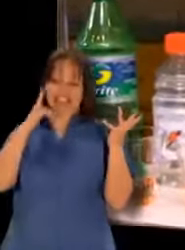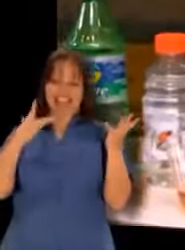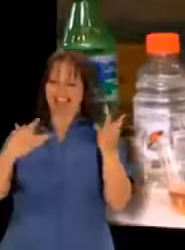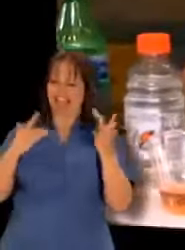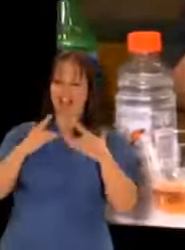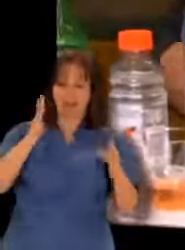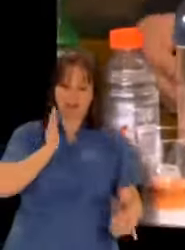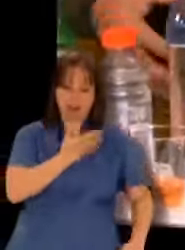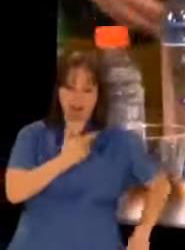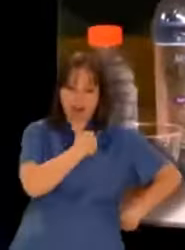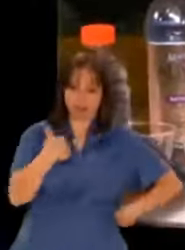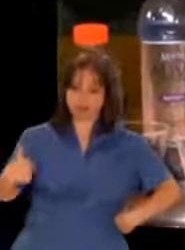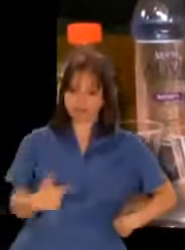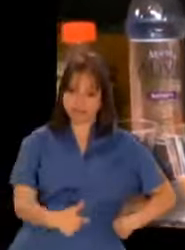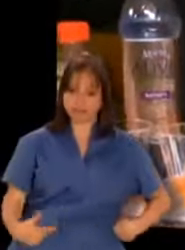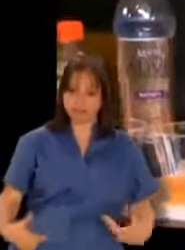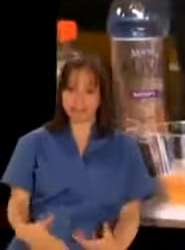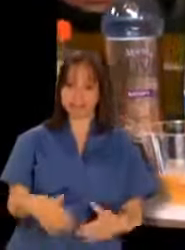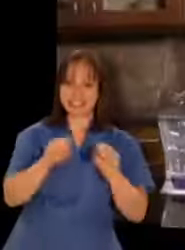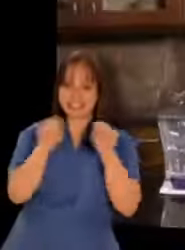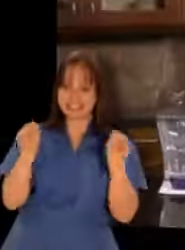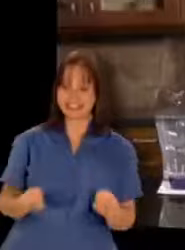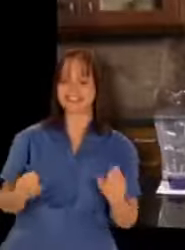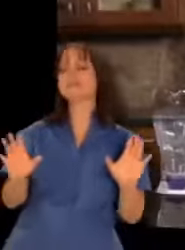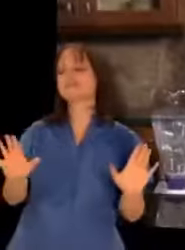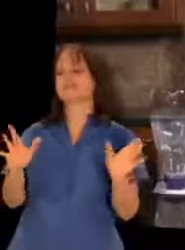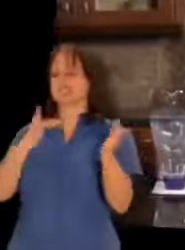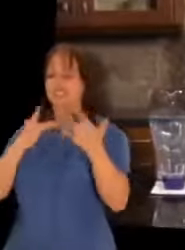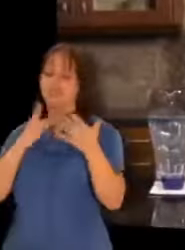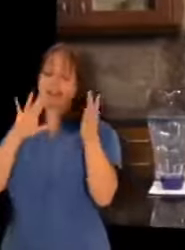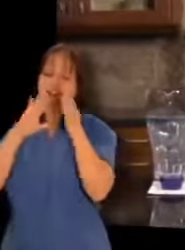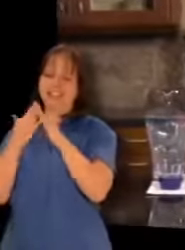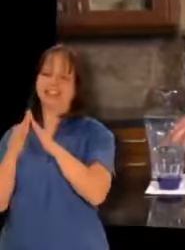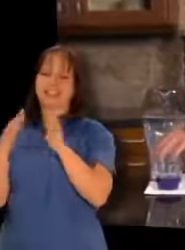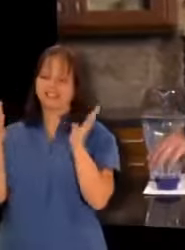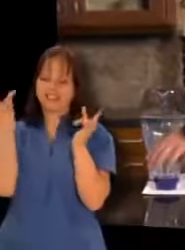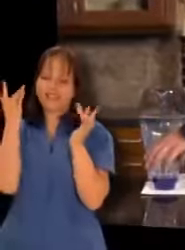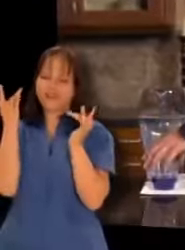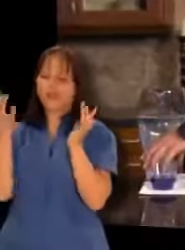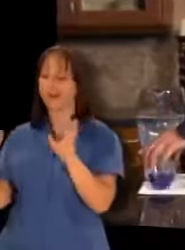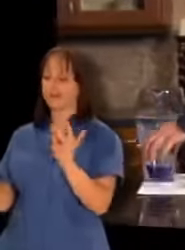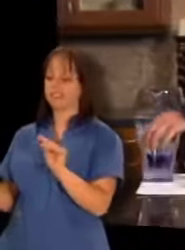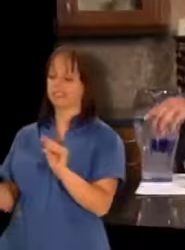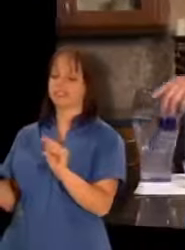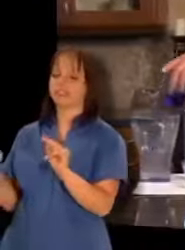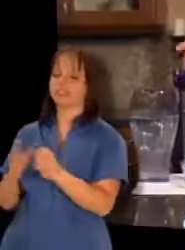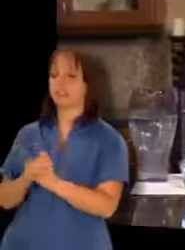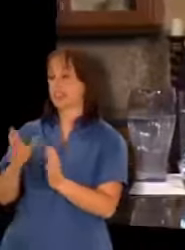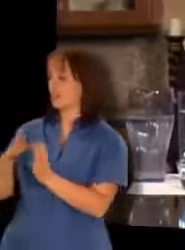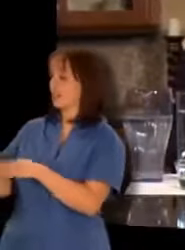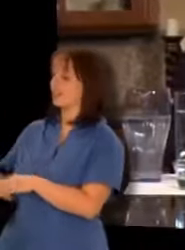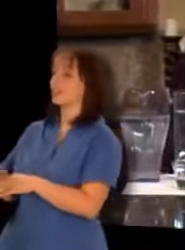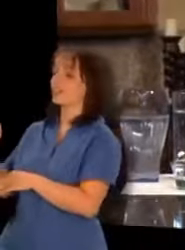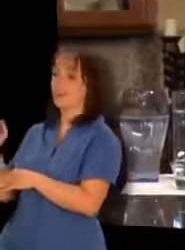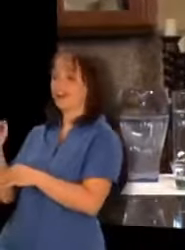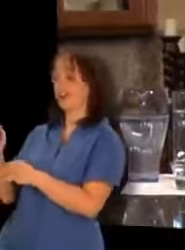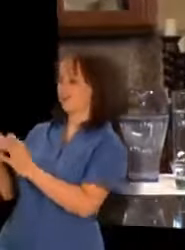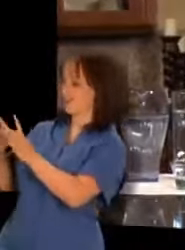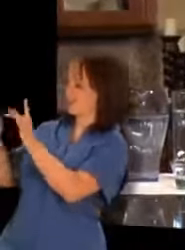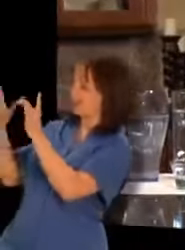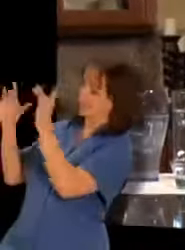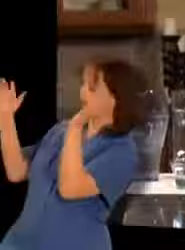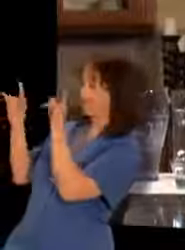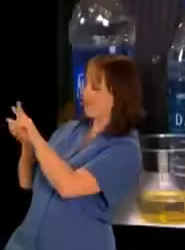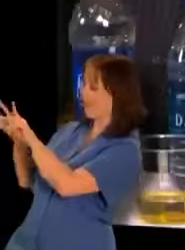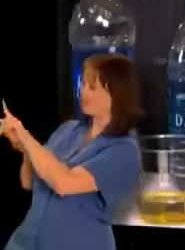about our pipes. They're concerned about the city pipes. So that's why it's always going to be in that range. So let's move on to the Kangen water. Now here's the star of the